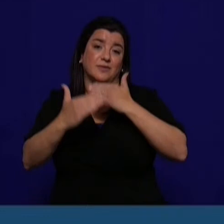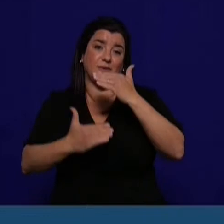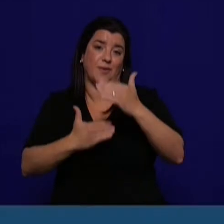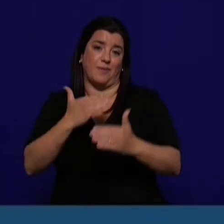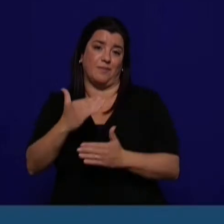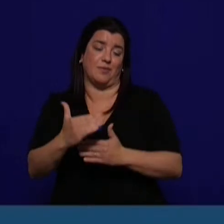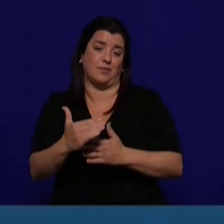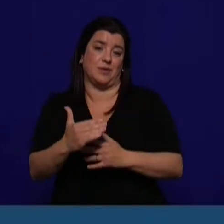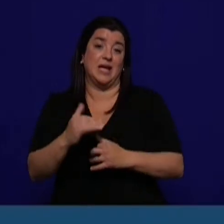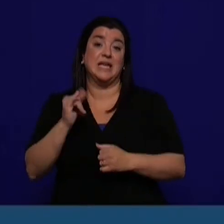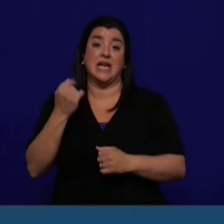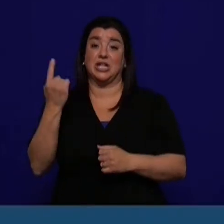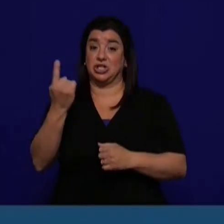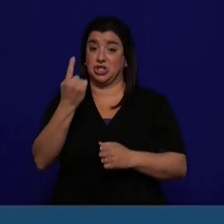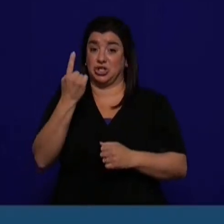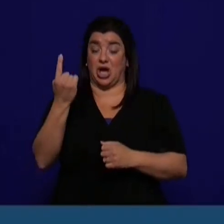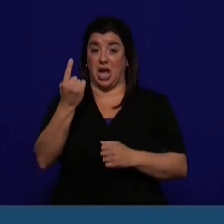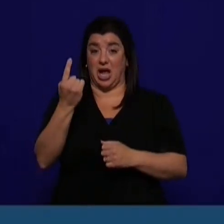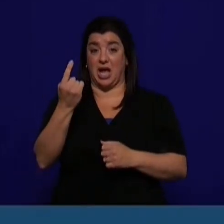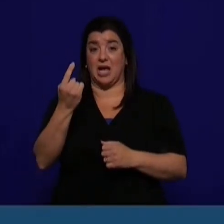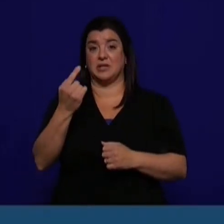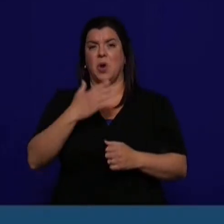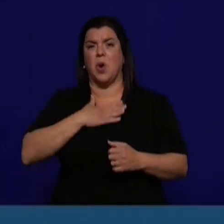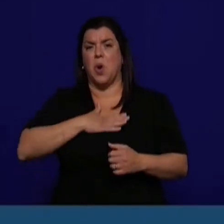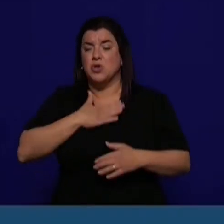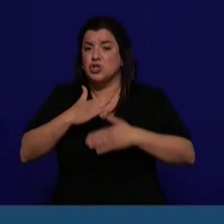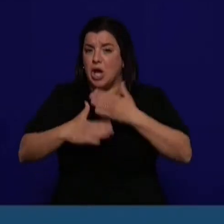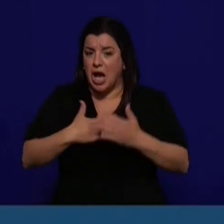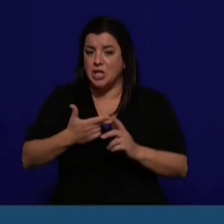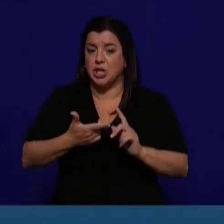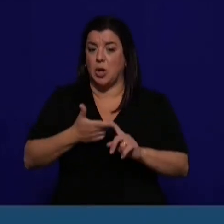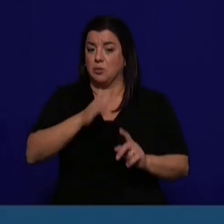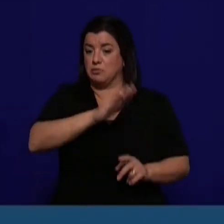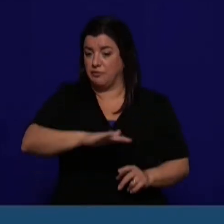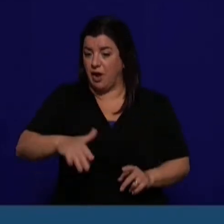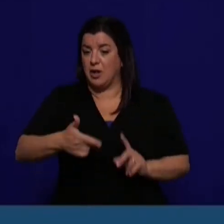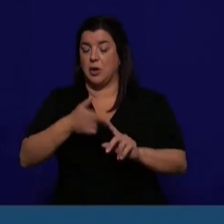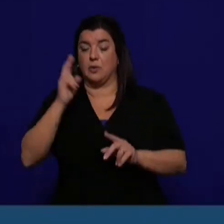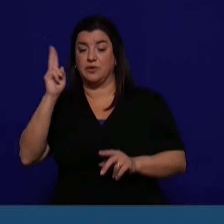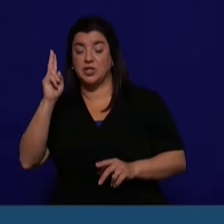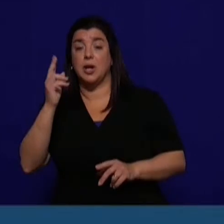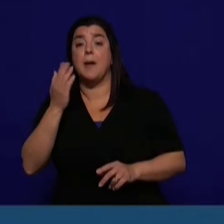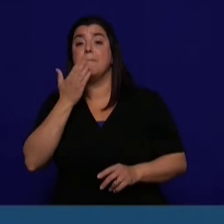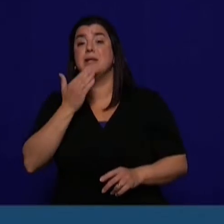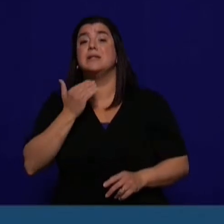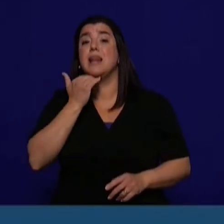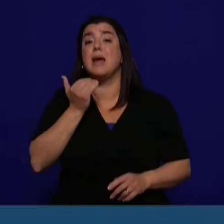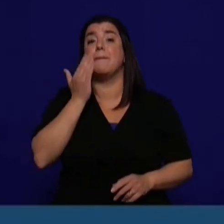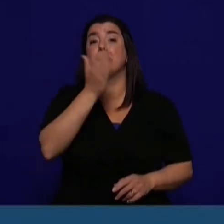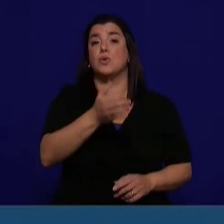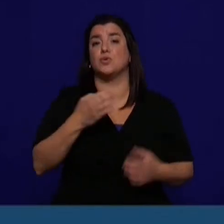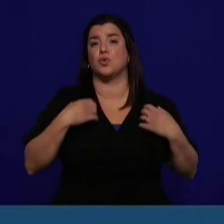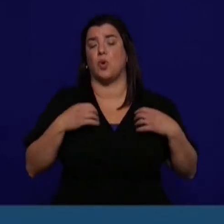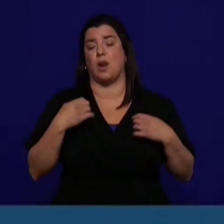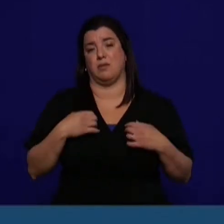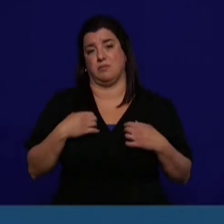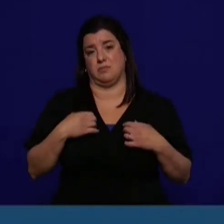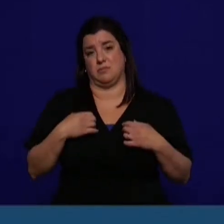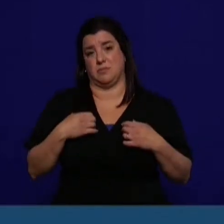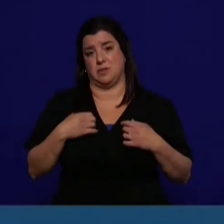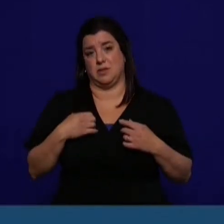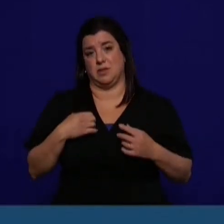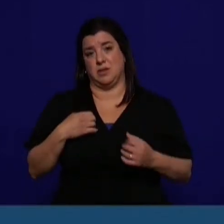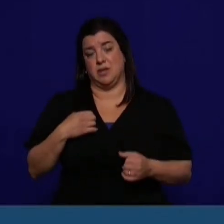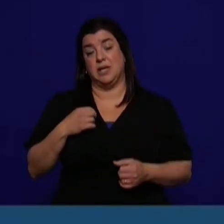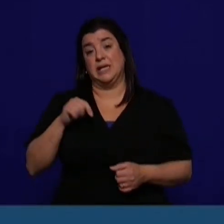ħadd bis-sintomi dawn kemm l-adulti kif ukoll mit-tfal m'għandhomx jattendu l-iskola. Ftakru wkoll in-nanniet li ħafna